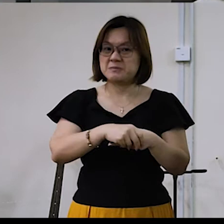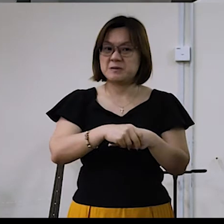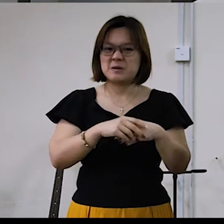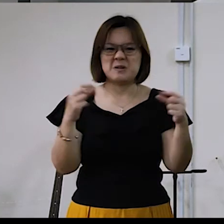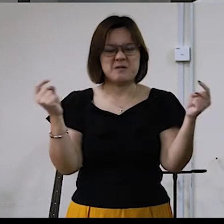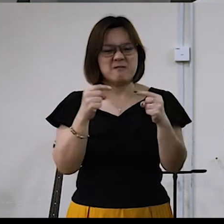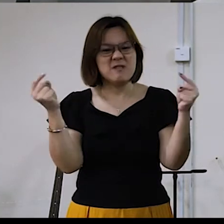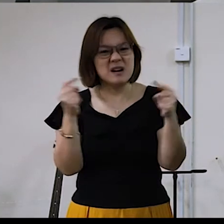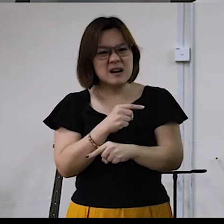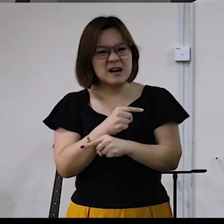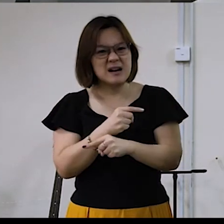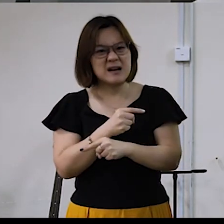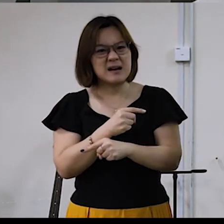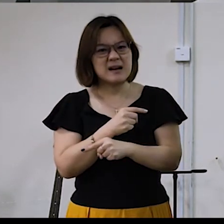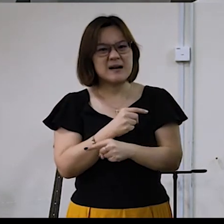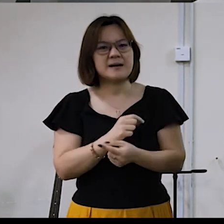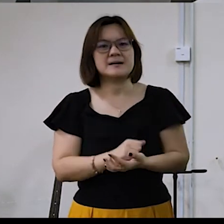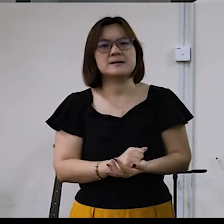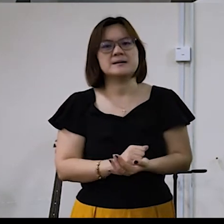Amen? Amen.